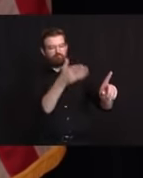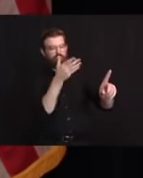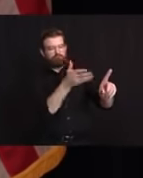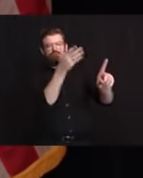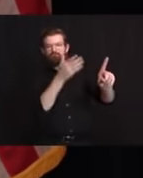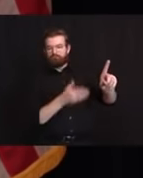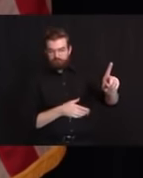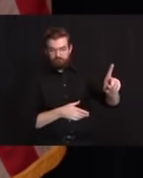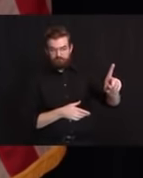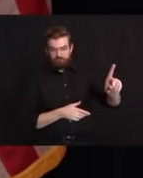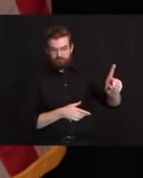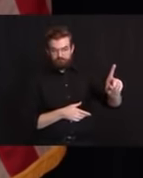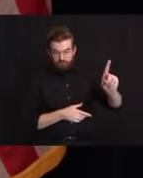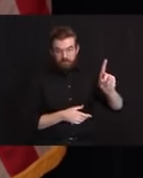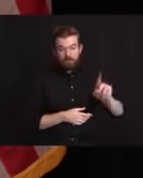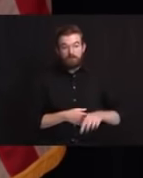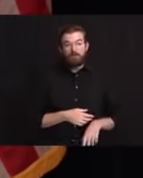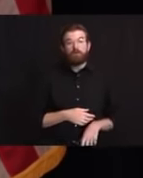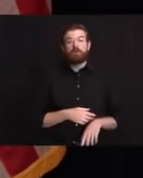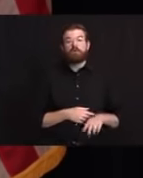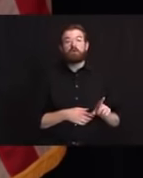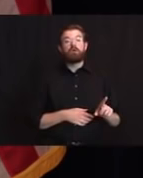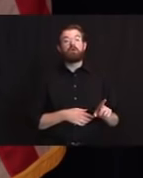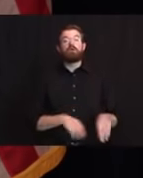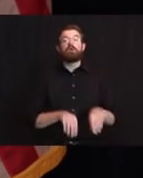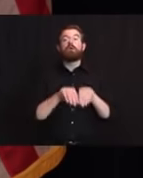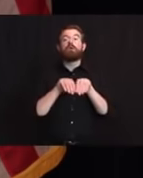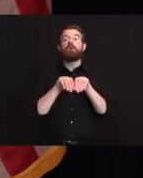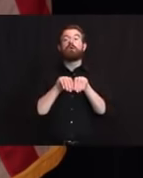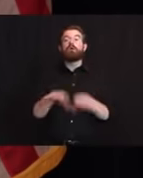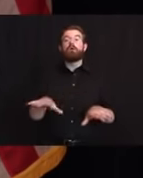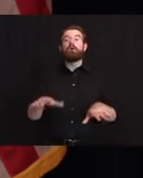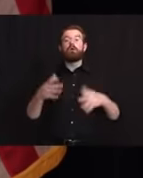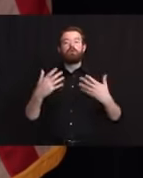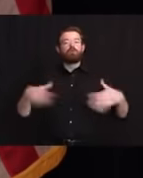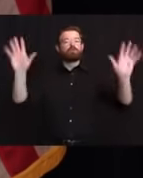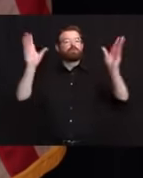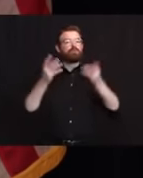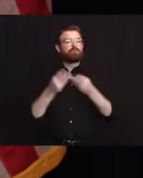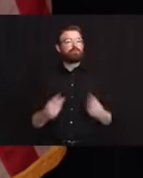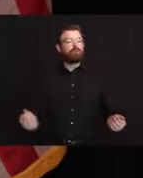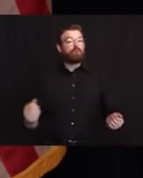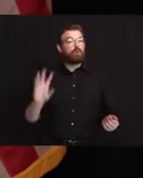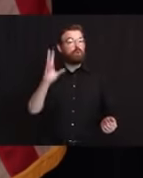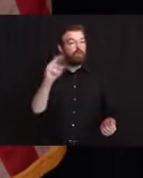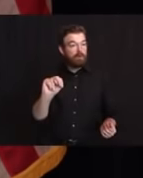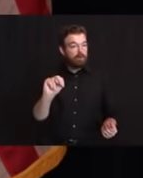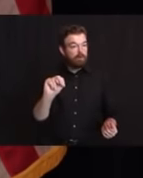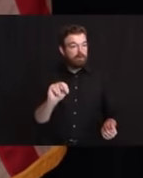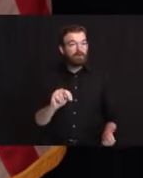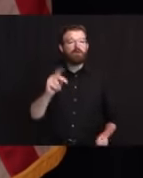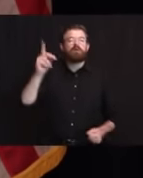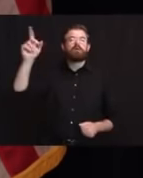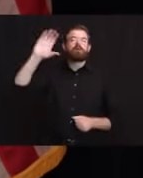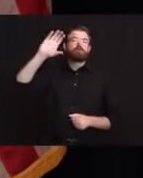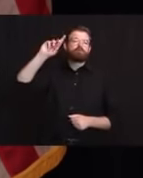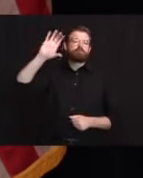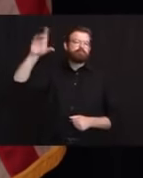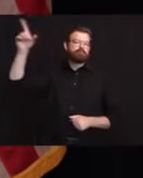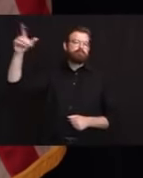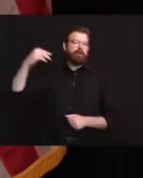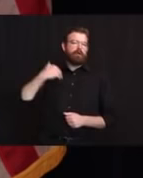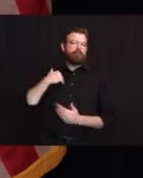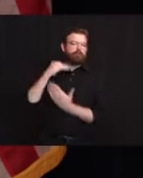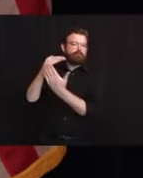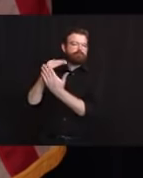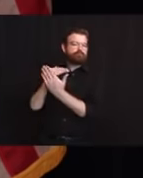an outbreak is over, and that is 2 incubation periods. In this case, the incubation period is 14 days. So an outbreak is considered active until at least 28 days have gone